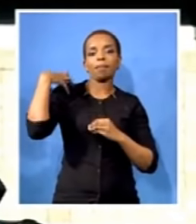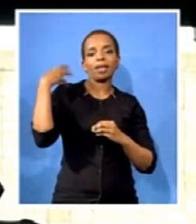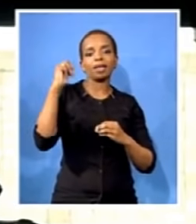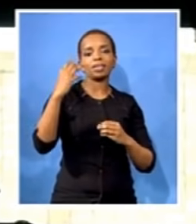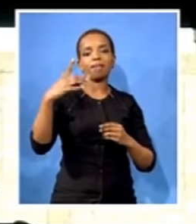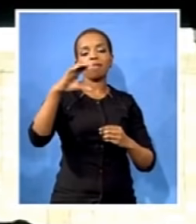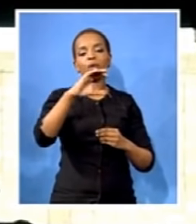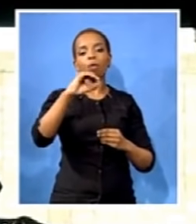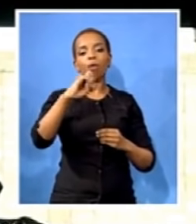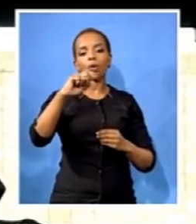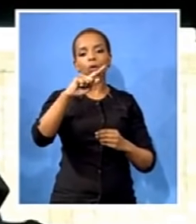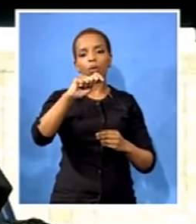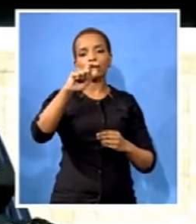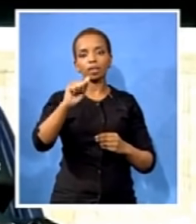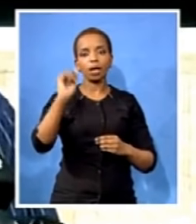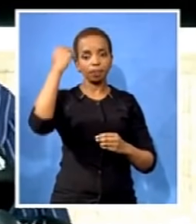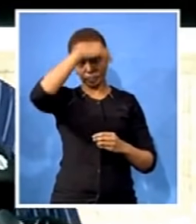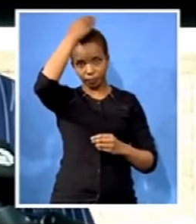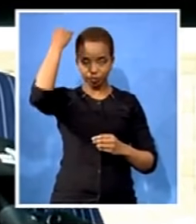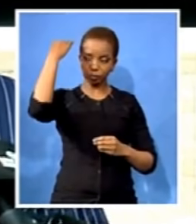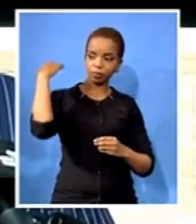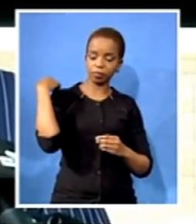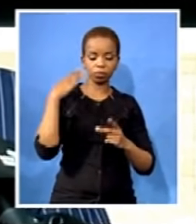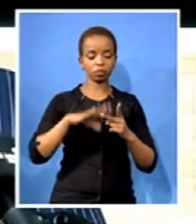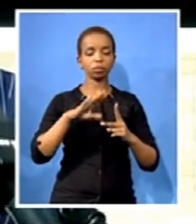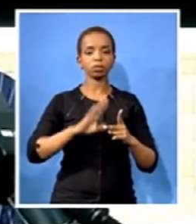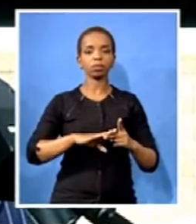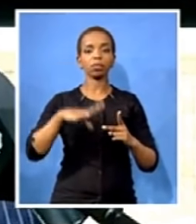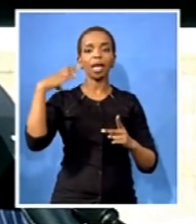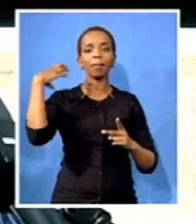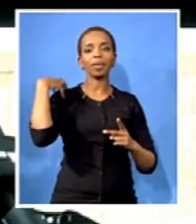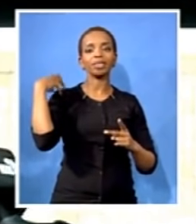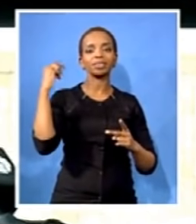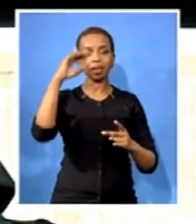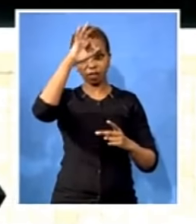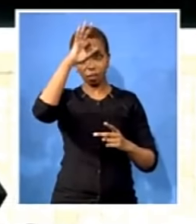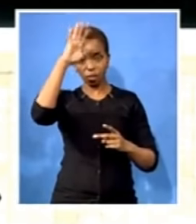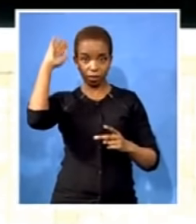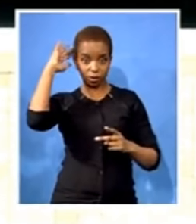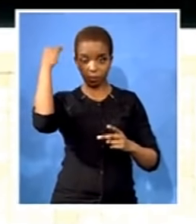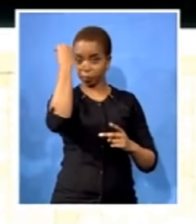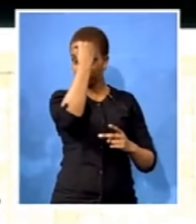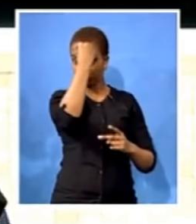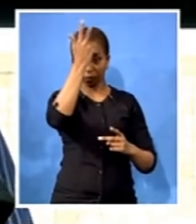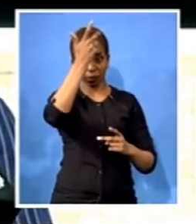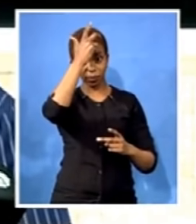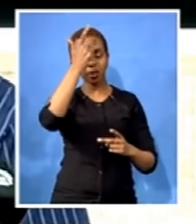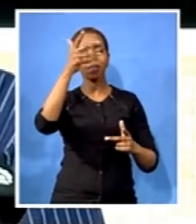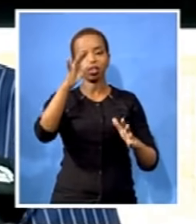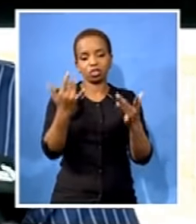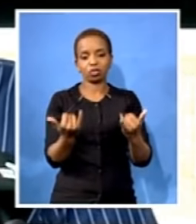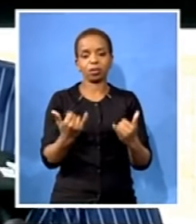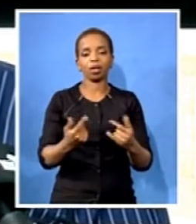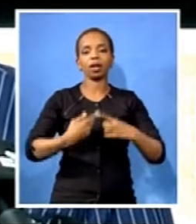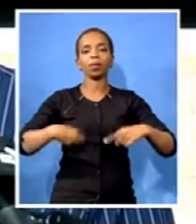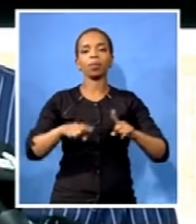Fikile. Today, this morning, we are looking at passing a direction or a